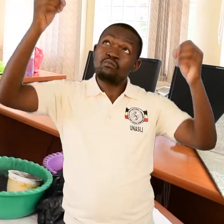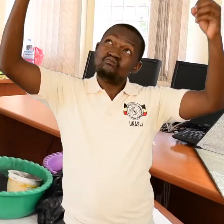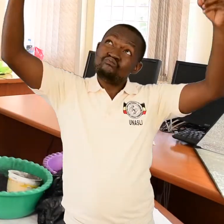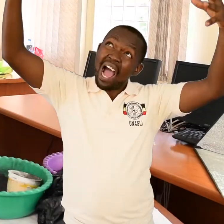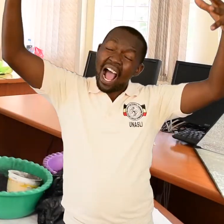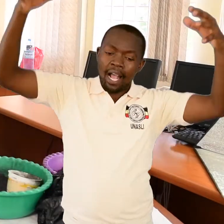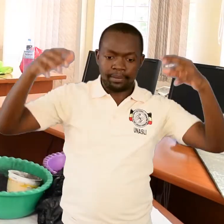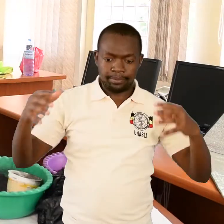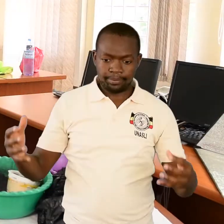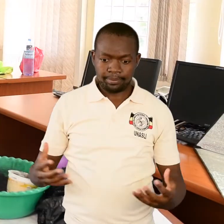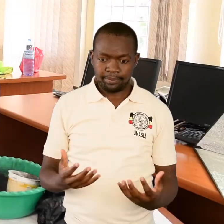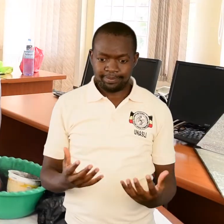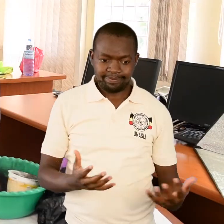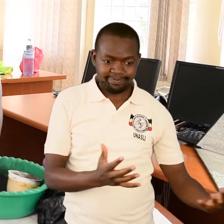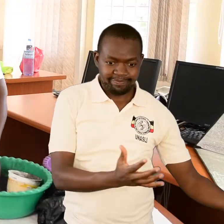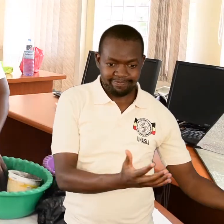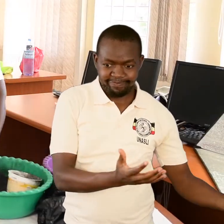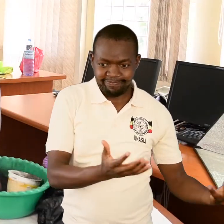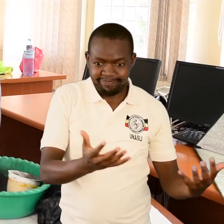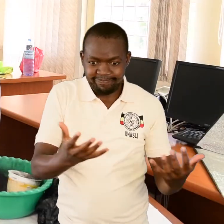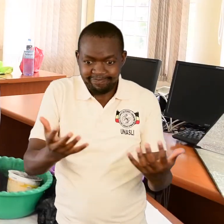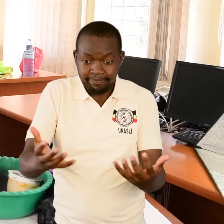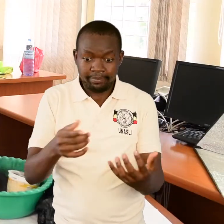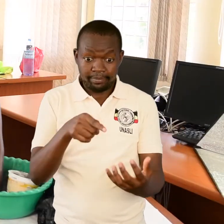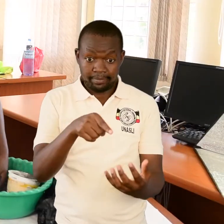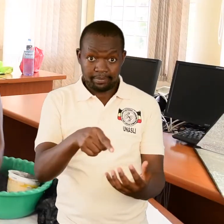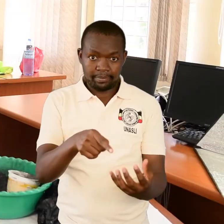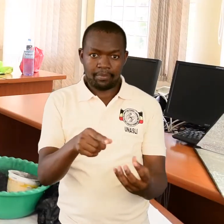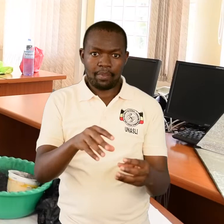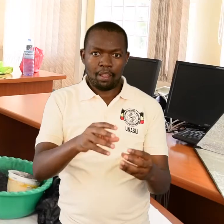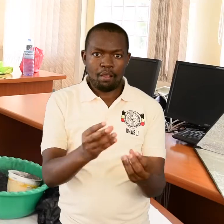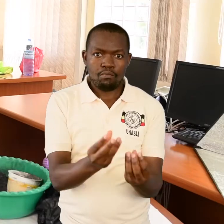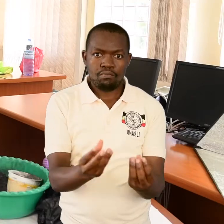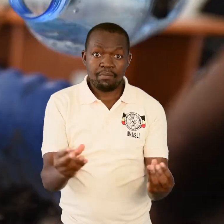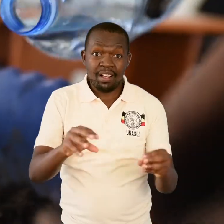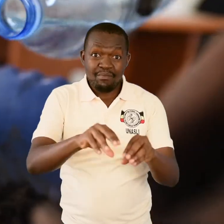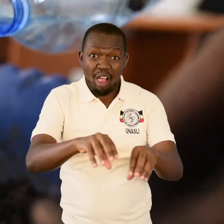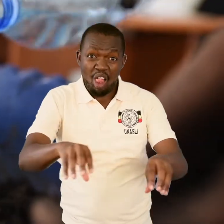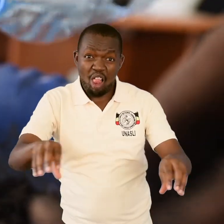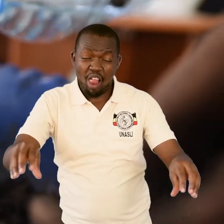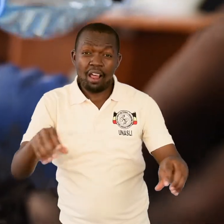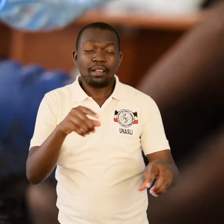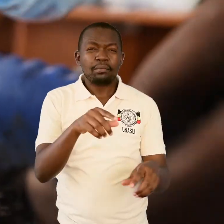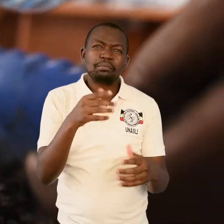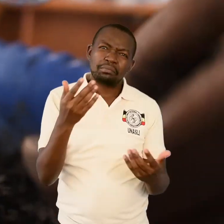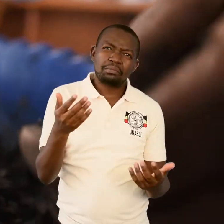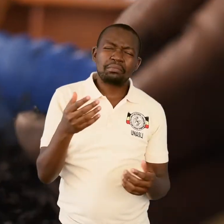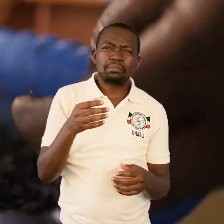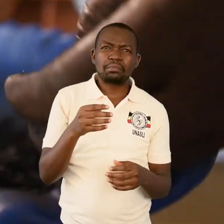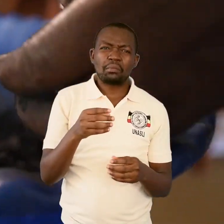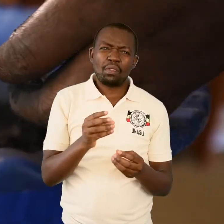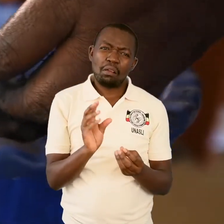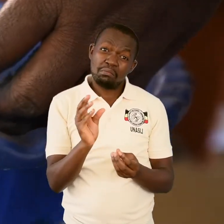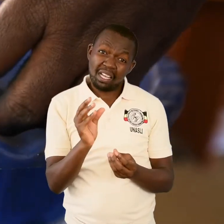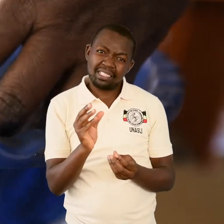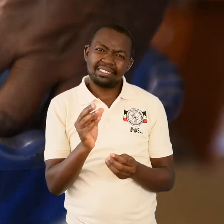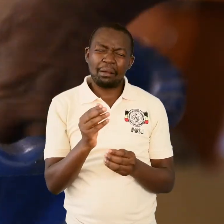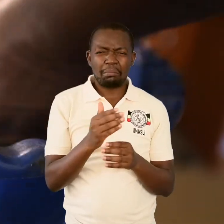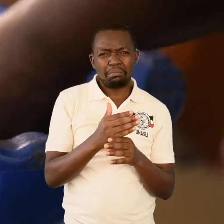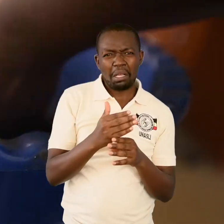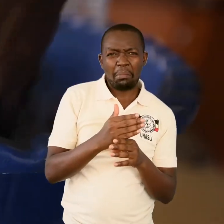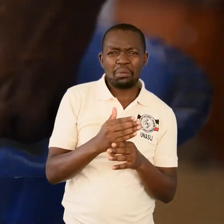so that it can dry very well. Briquettes take 2 to 3 days to